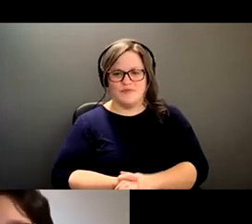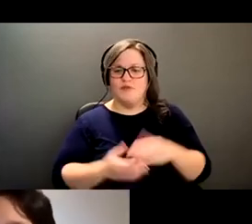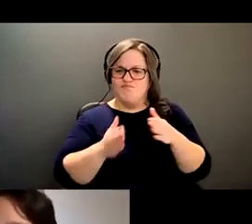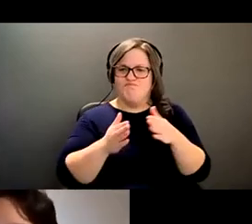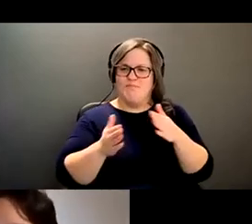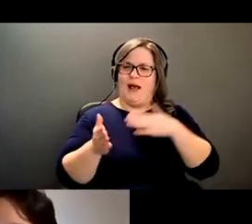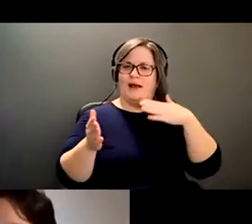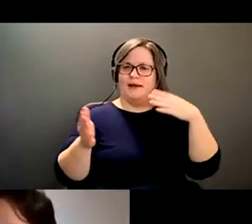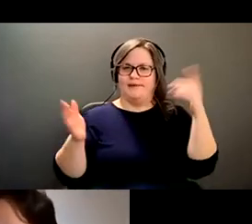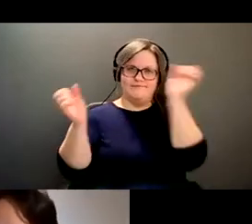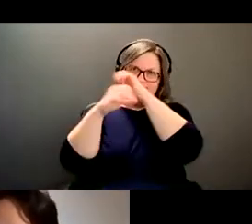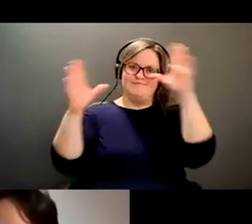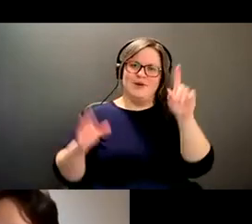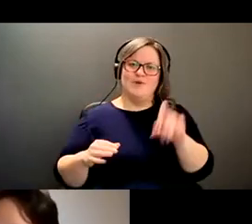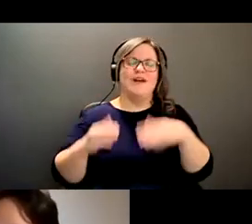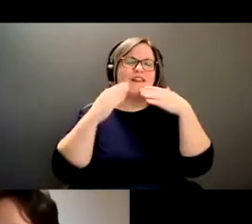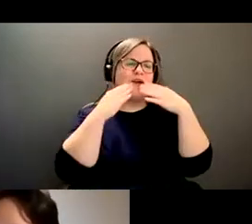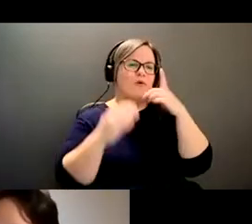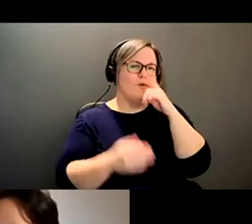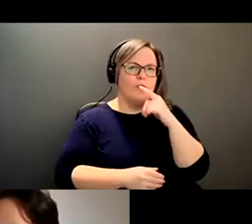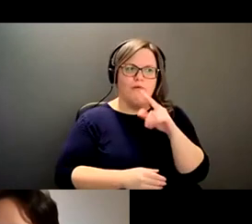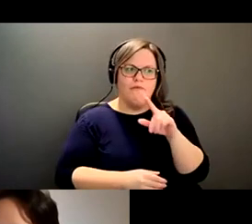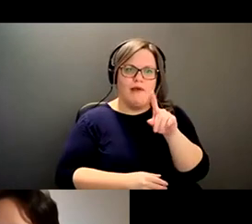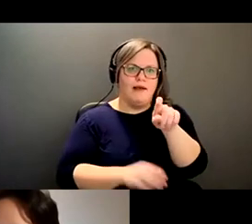process behind that question. So thank you to whoever asked